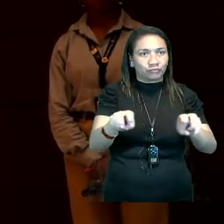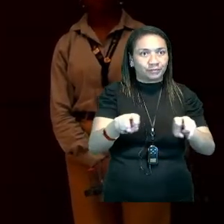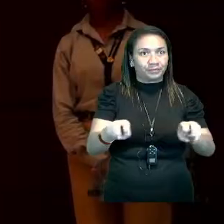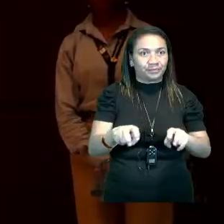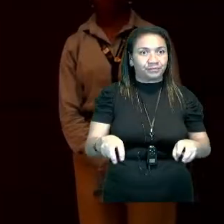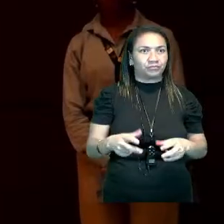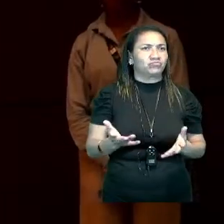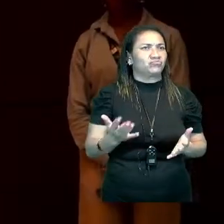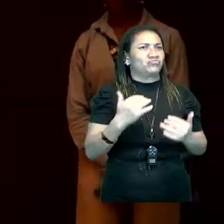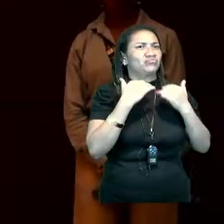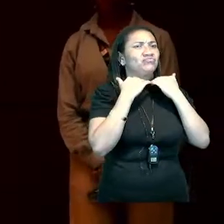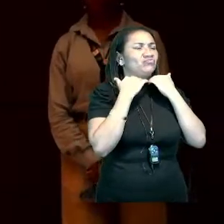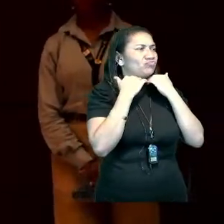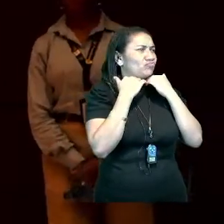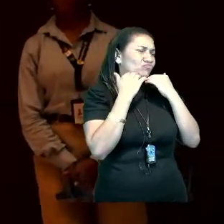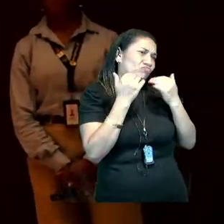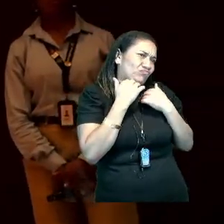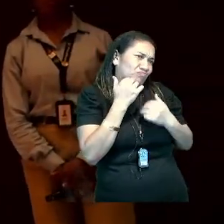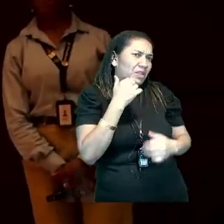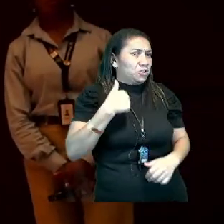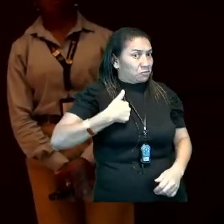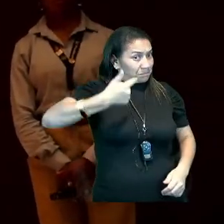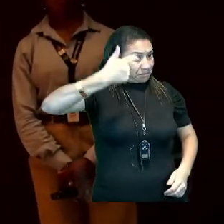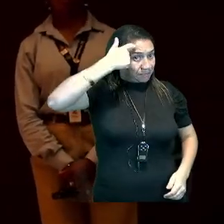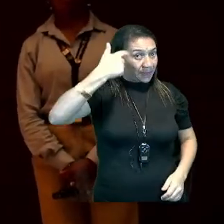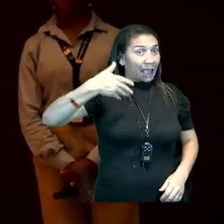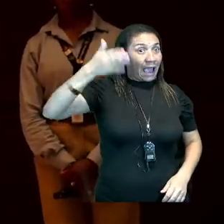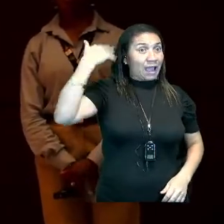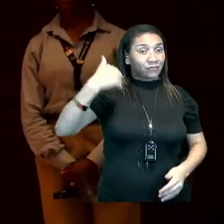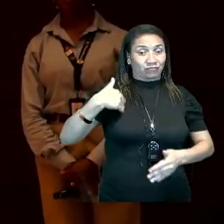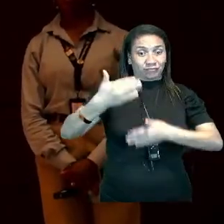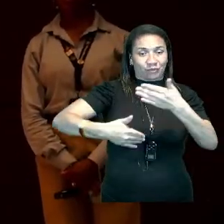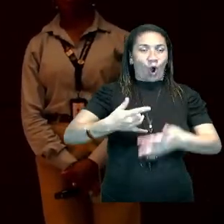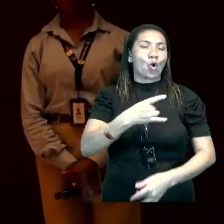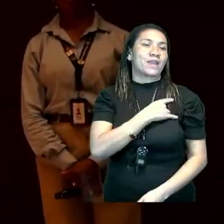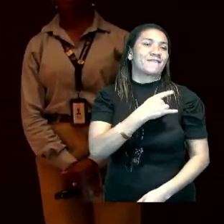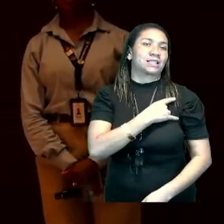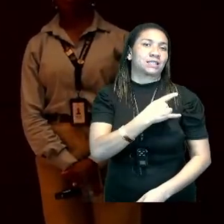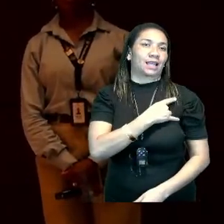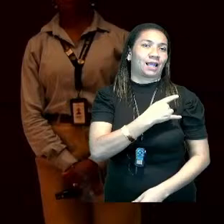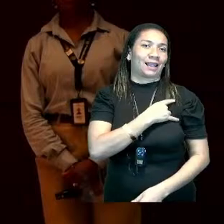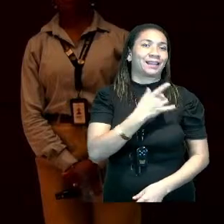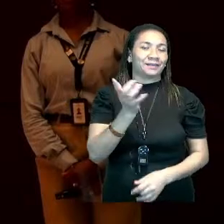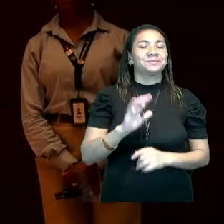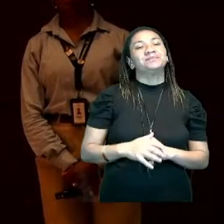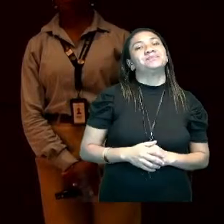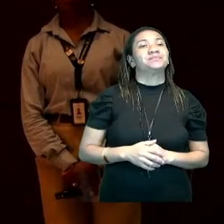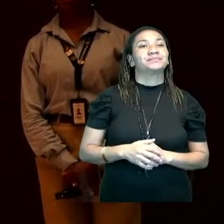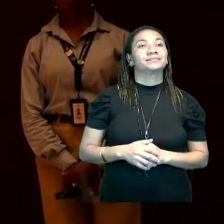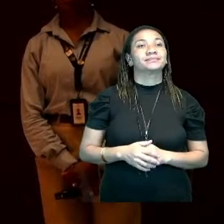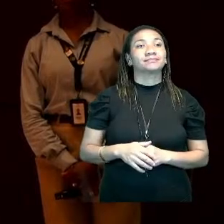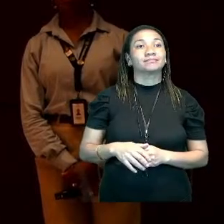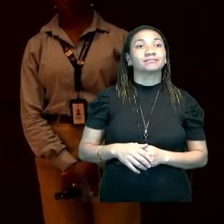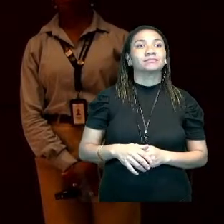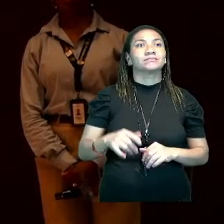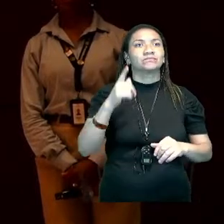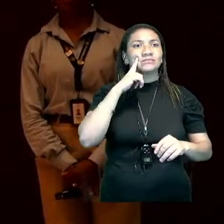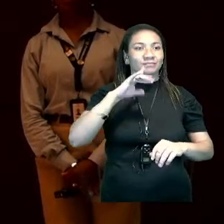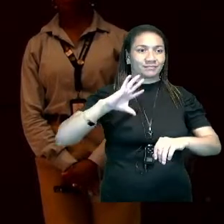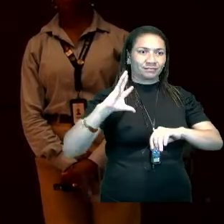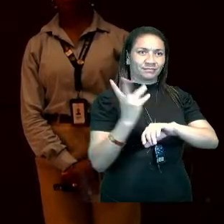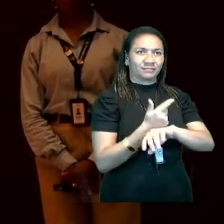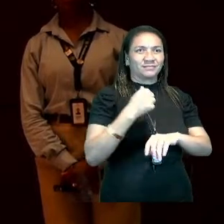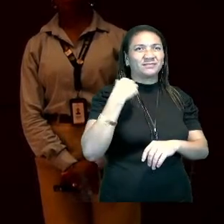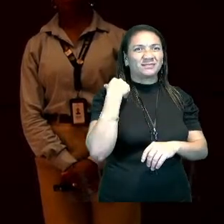seats, because I don't know if that is the case for you, but when I was in college and I connected to